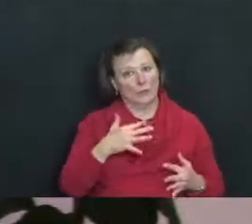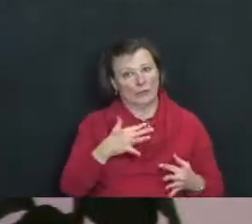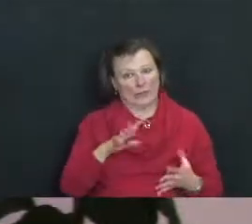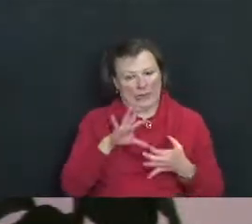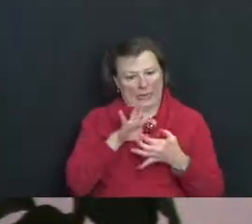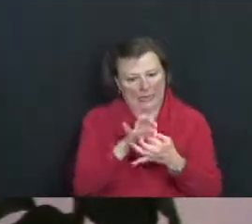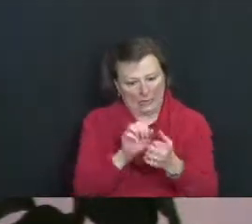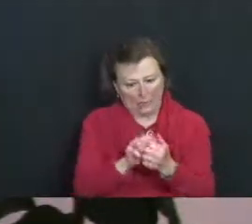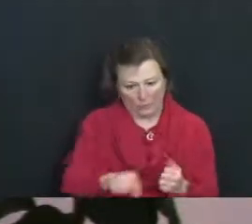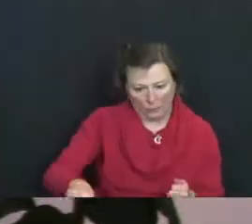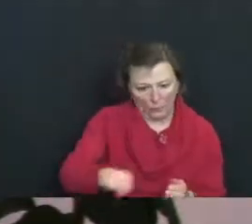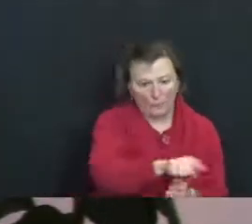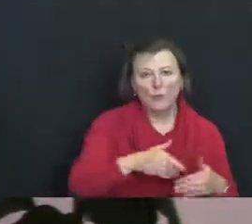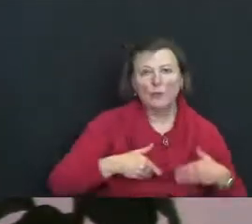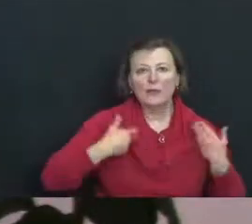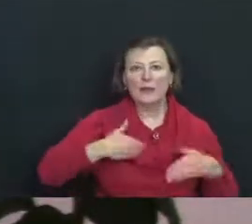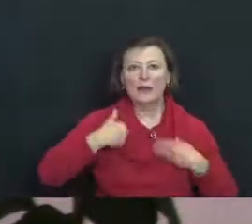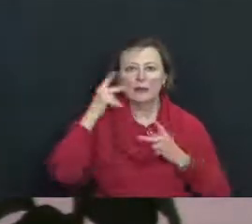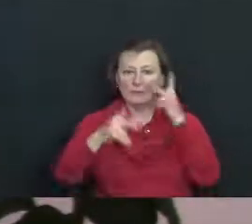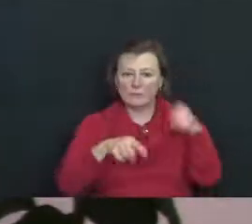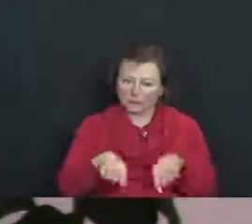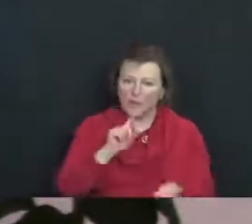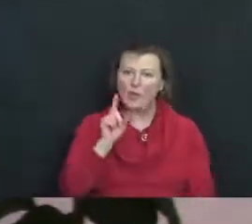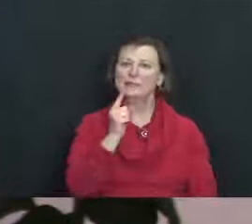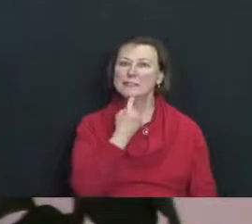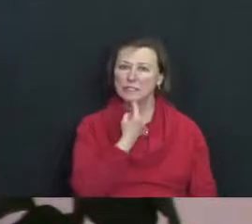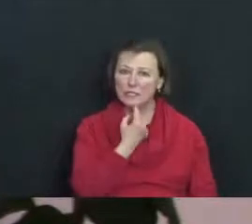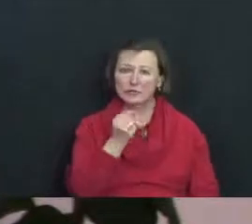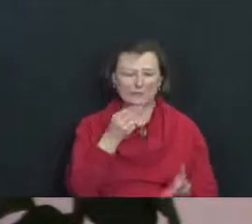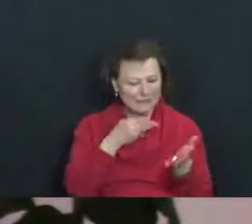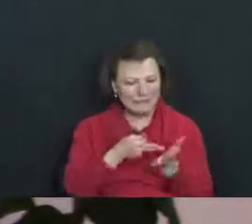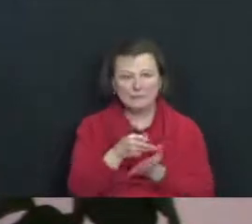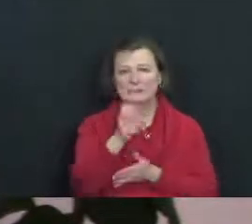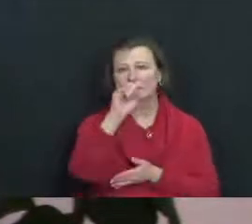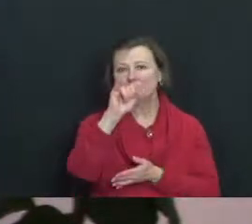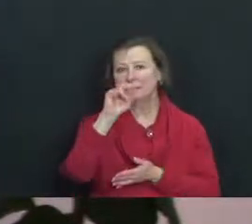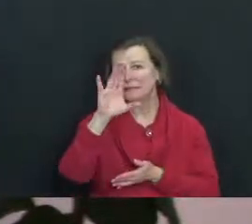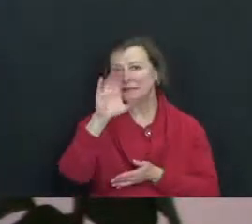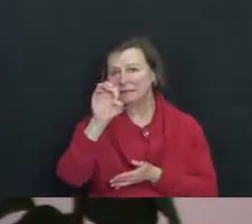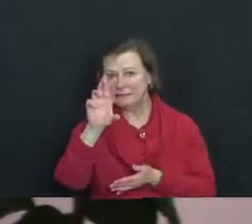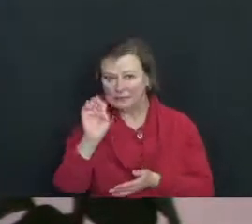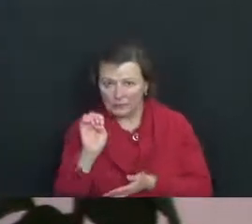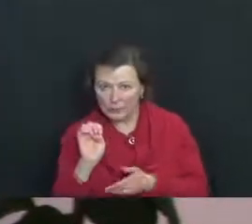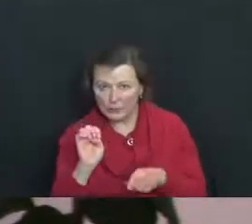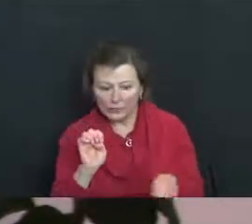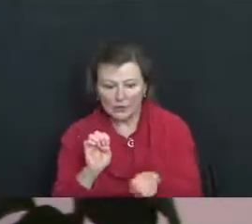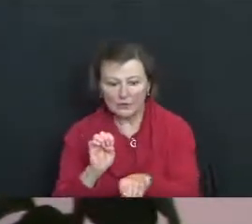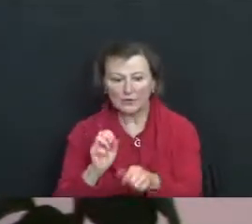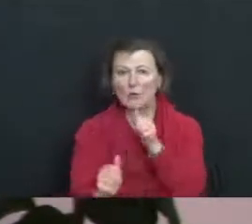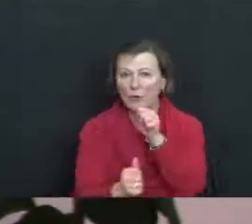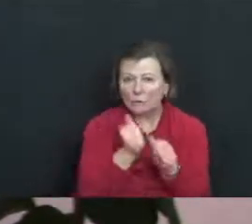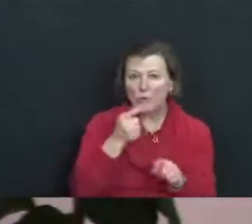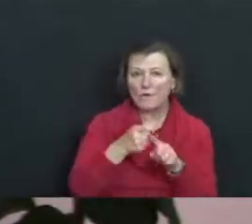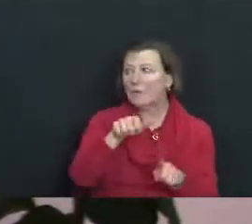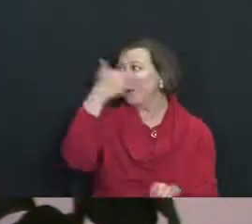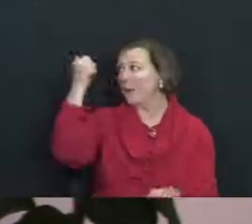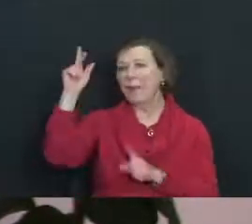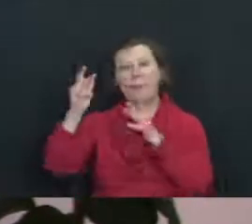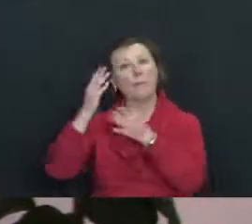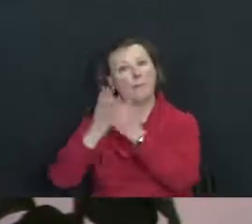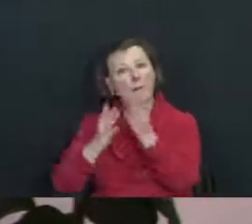people who are so serious and so sincere. Most of them are from other parts of the